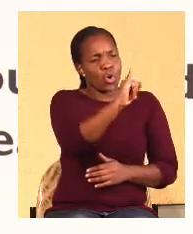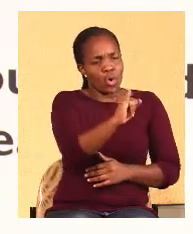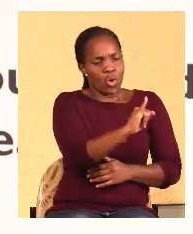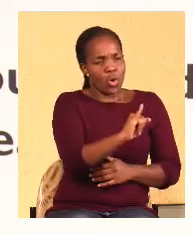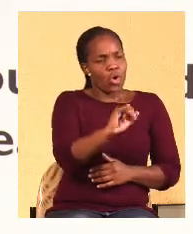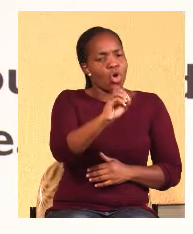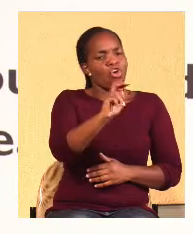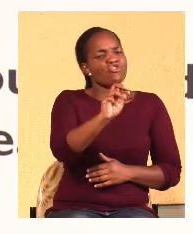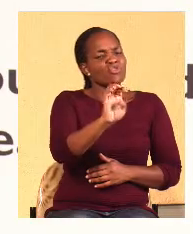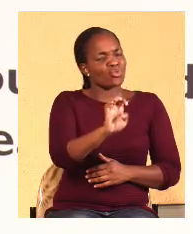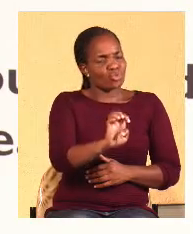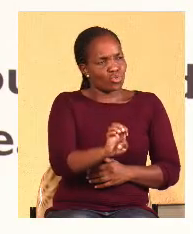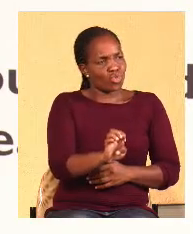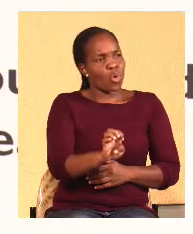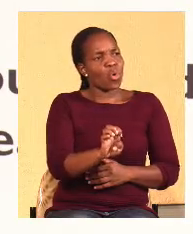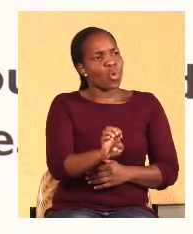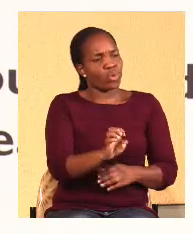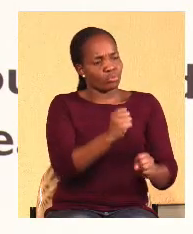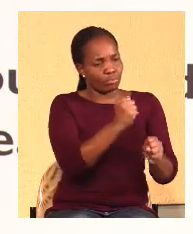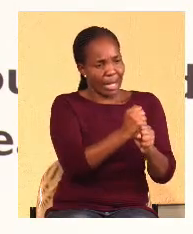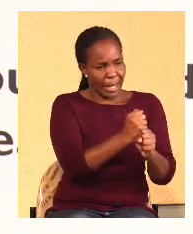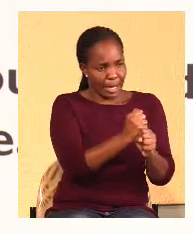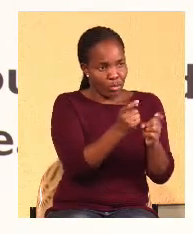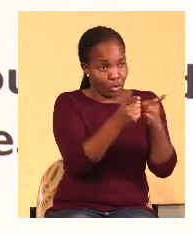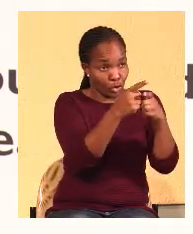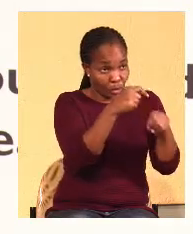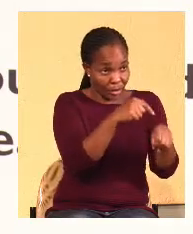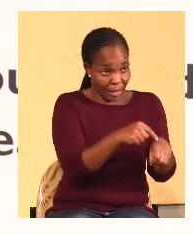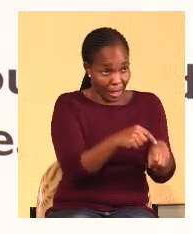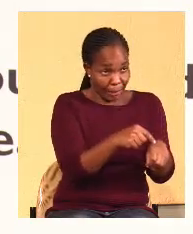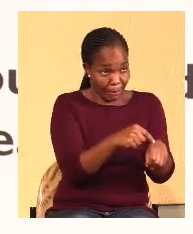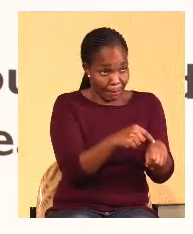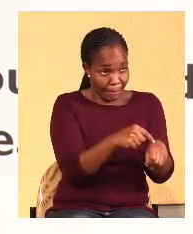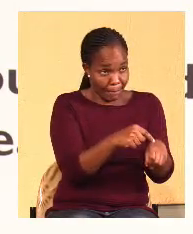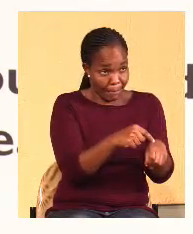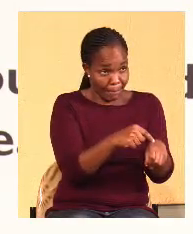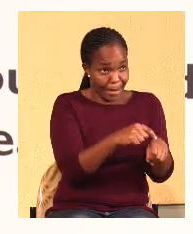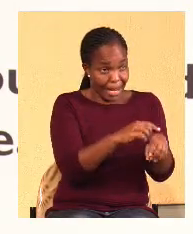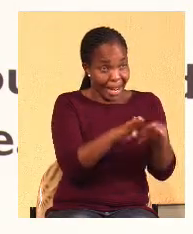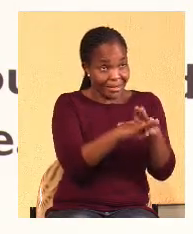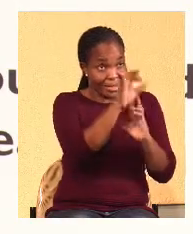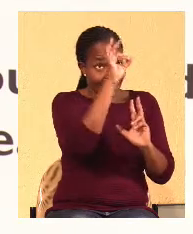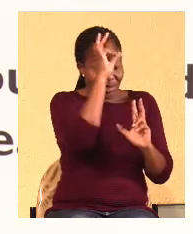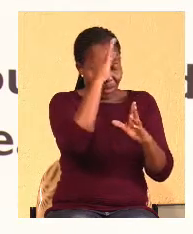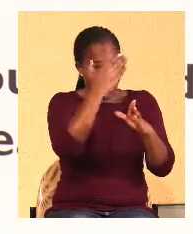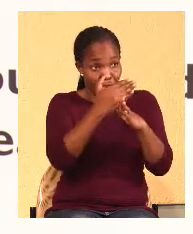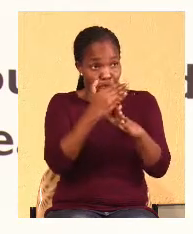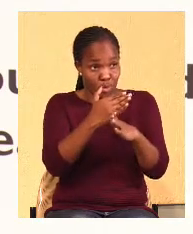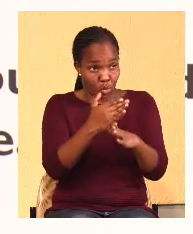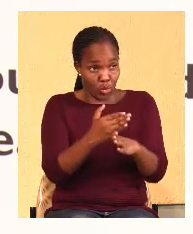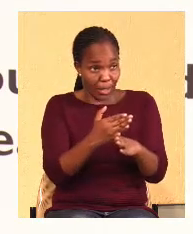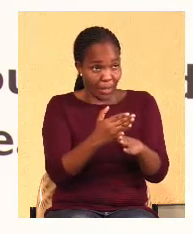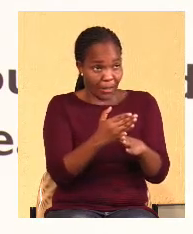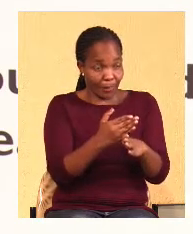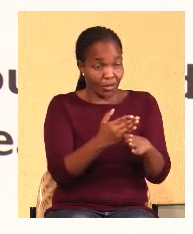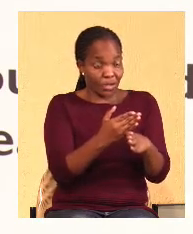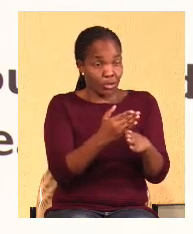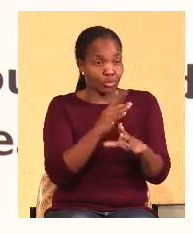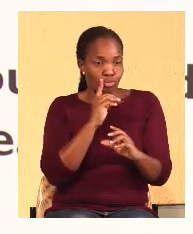just a practical arrangement that has been made by the security cluster for purposes of managing the